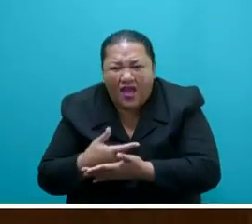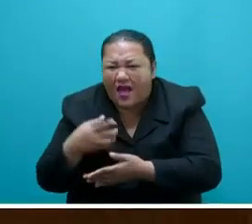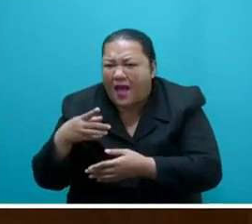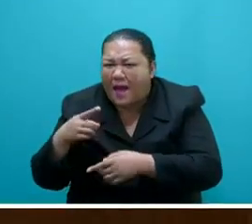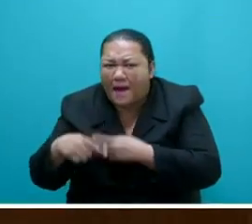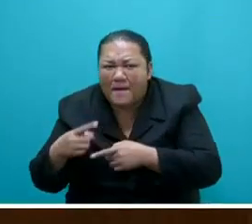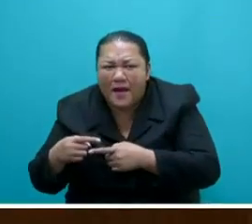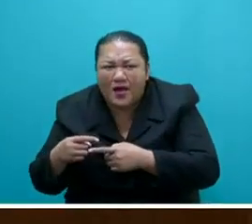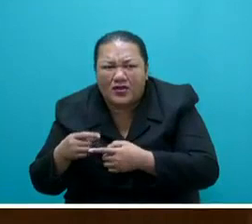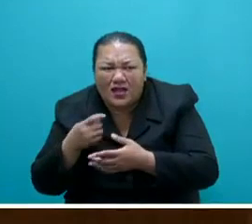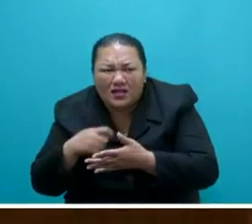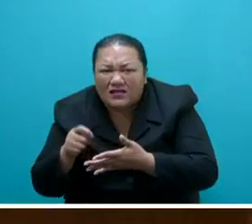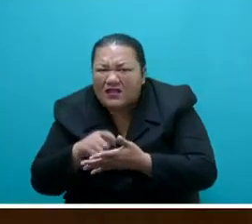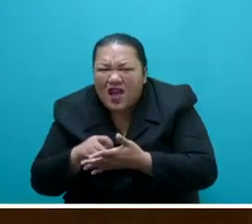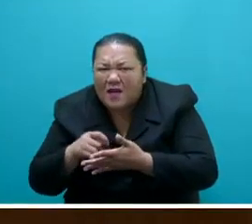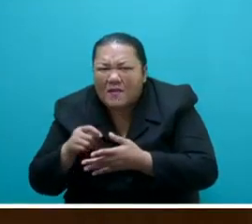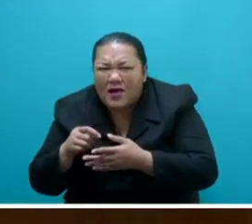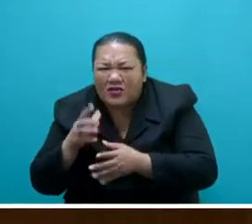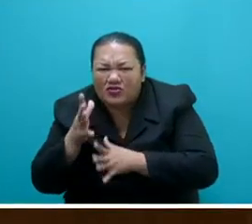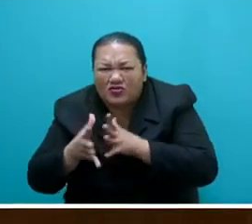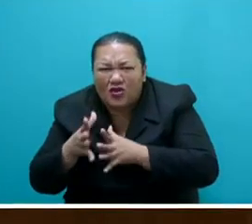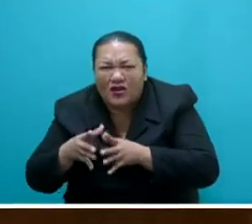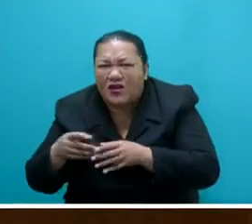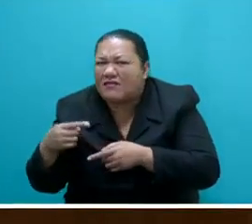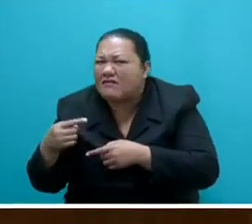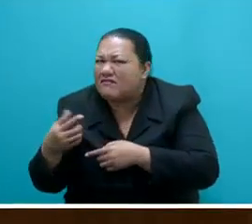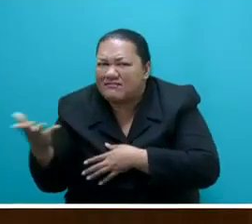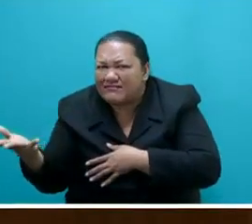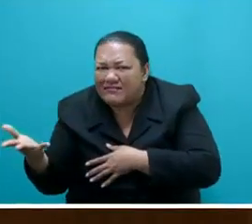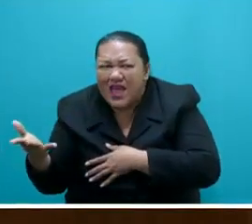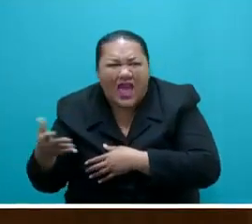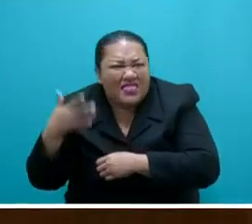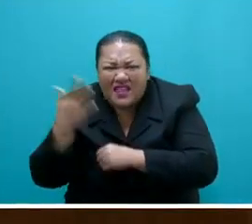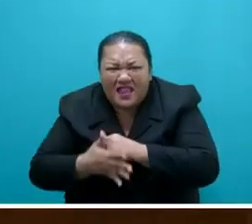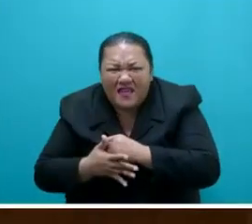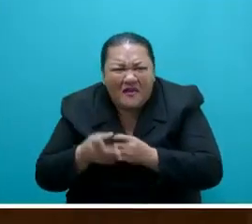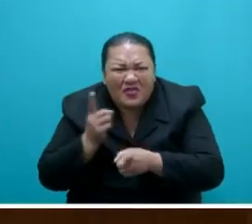And where was their anger when our children was cursed by Honorable Ngerengere Tambua?